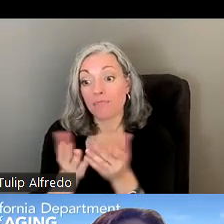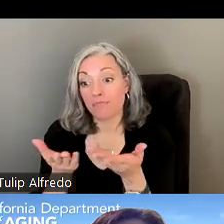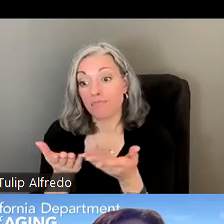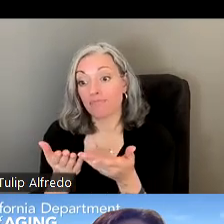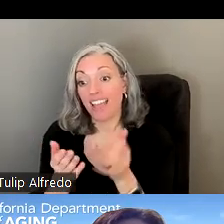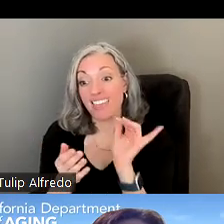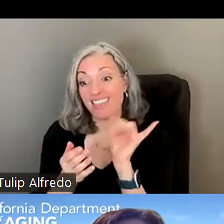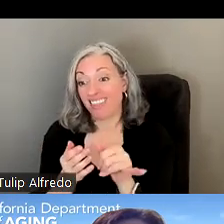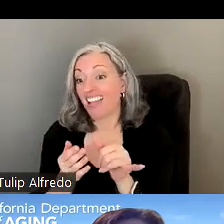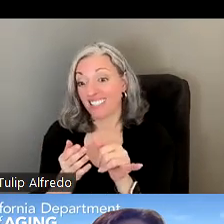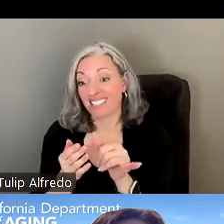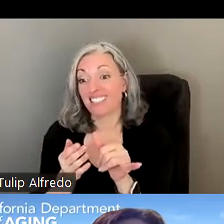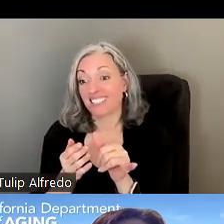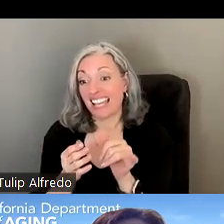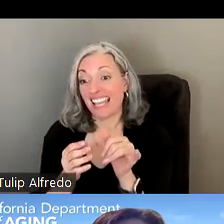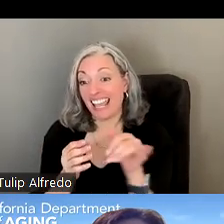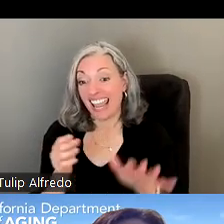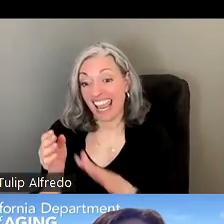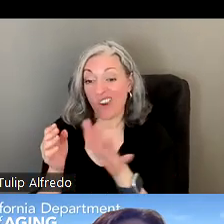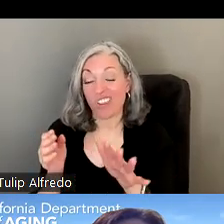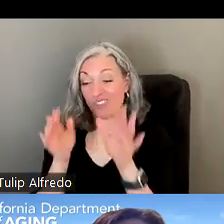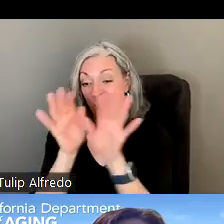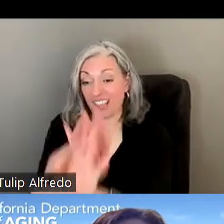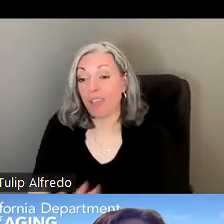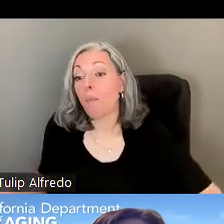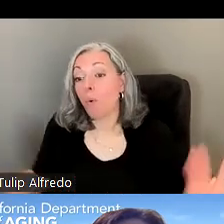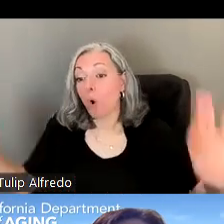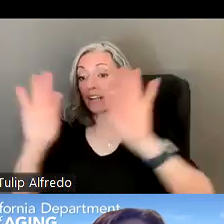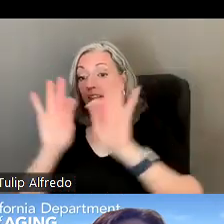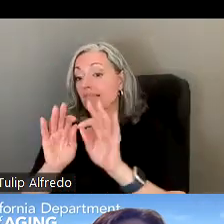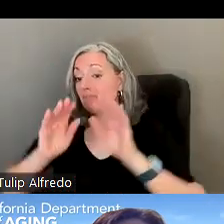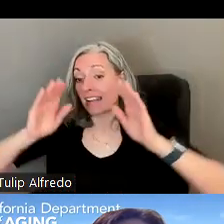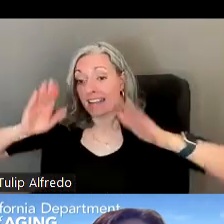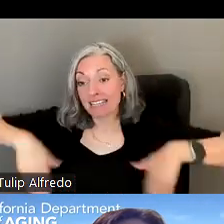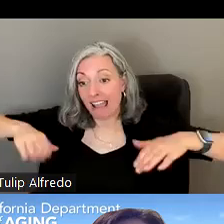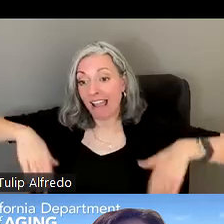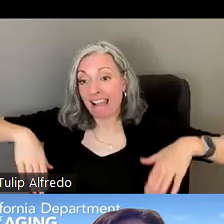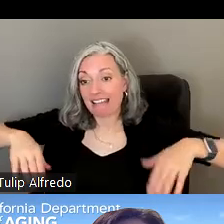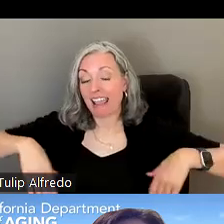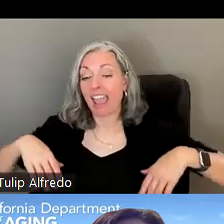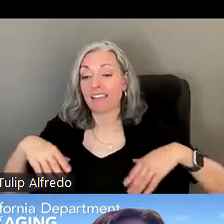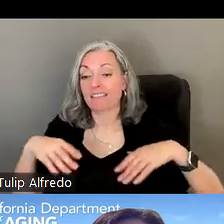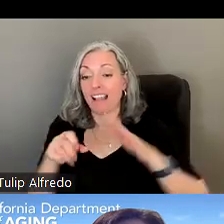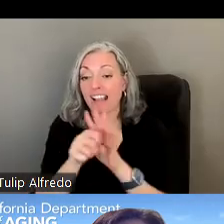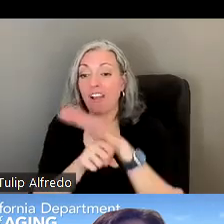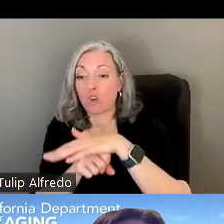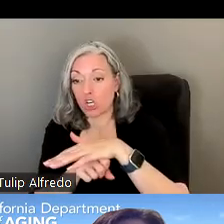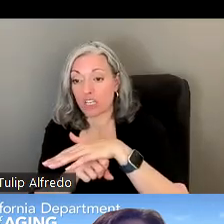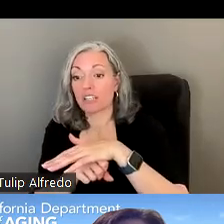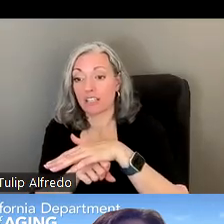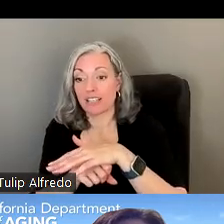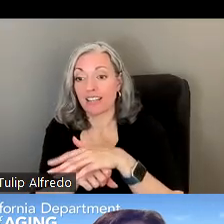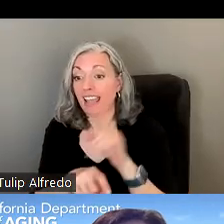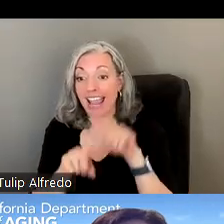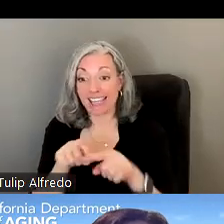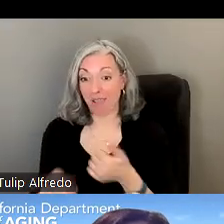that's a area that is important and has not been covered like it should be. And I can't do it myself,